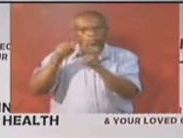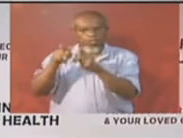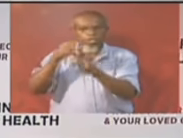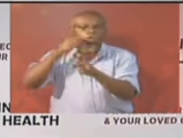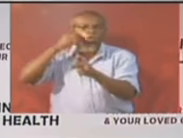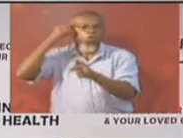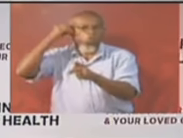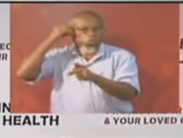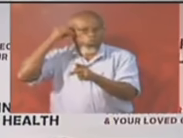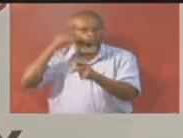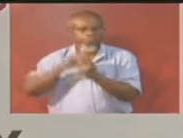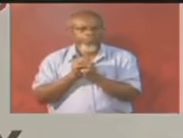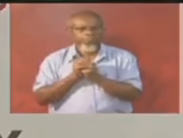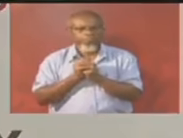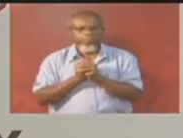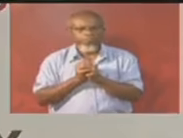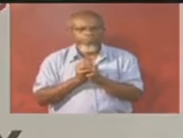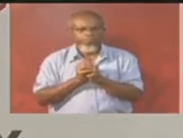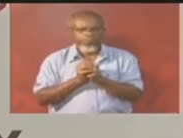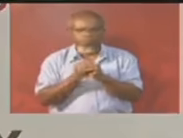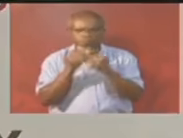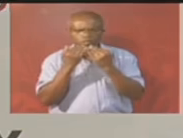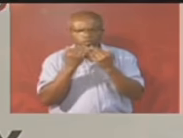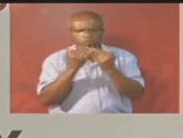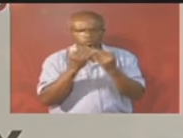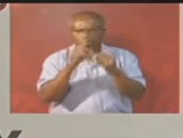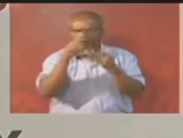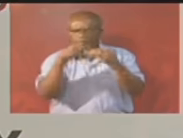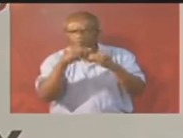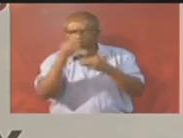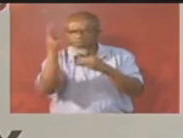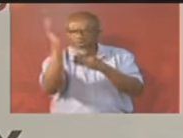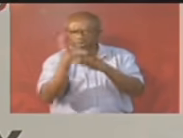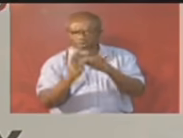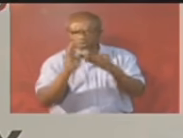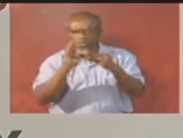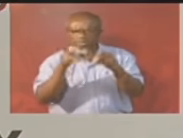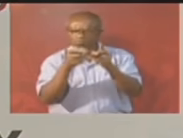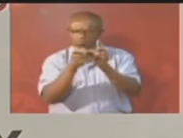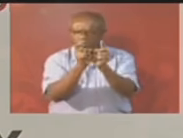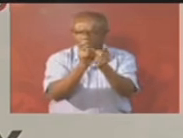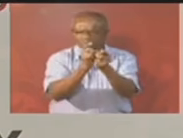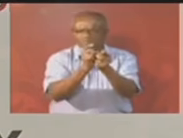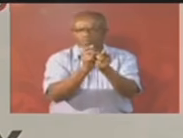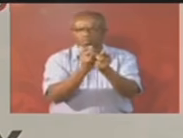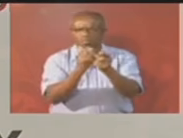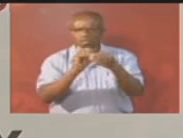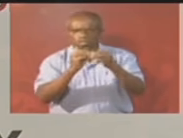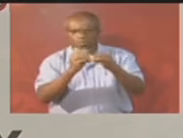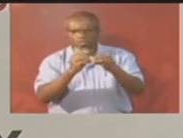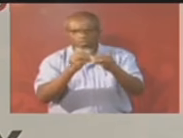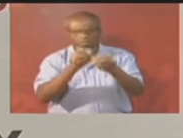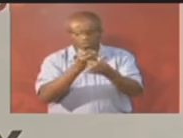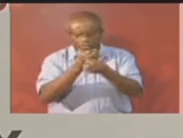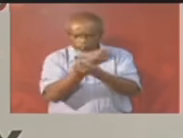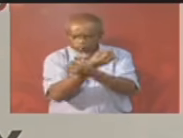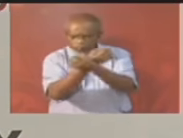Brazilian variant, I think we need to acknowledge something important. The numbers that we have reported in terms of the